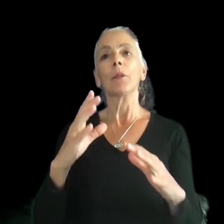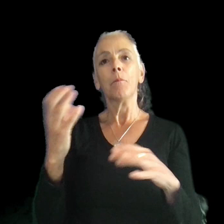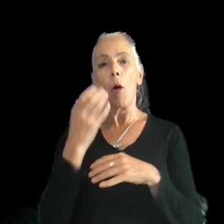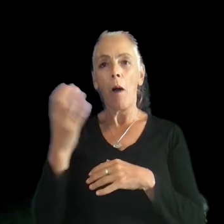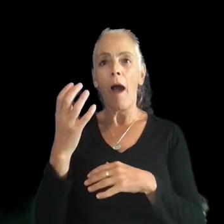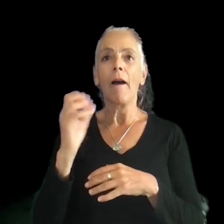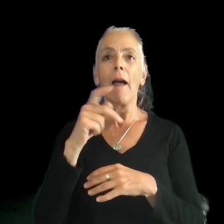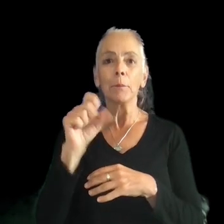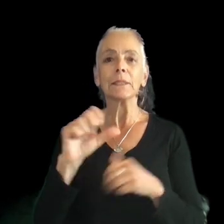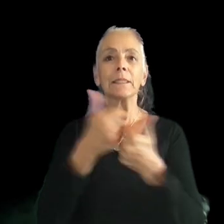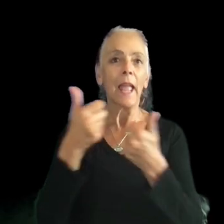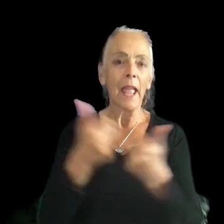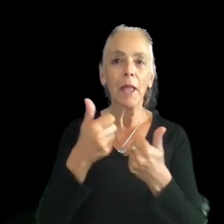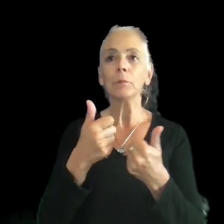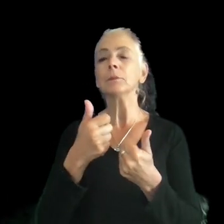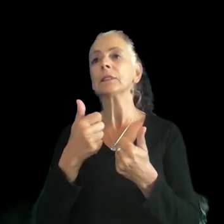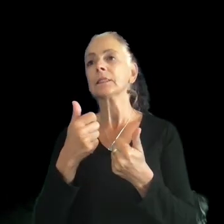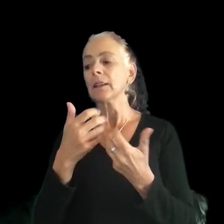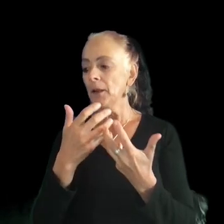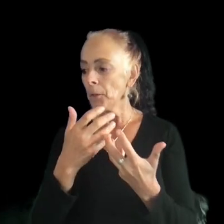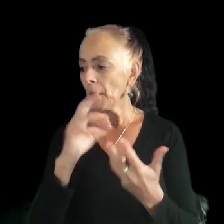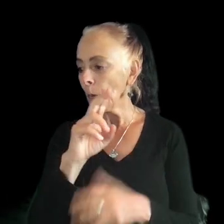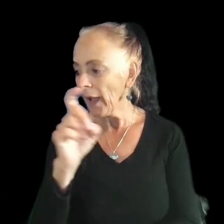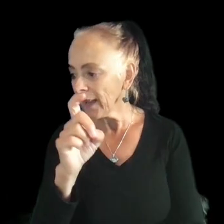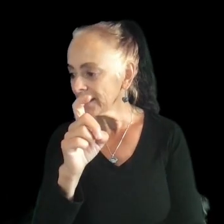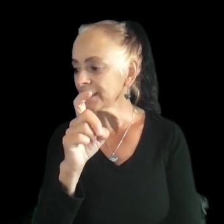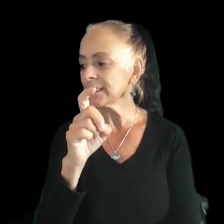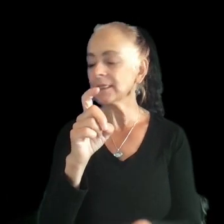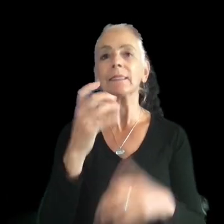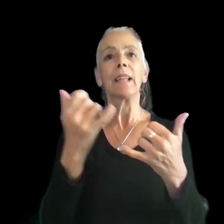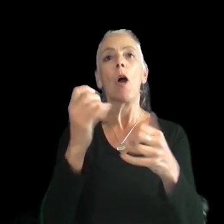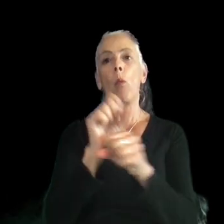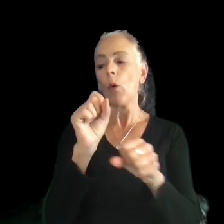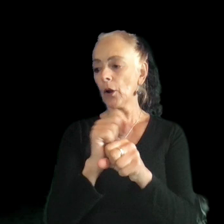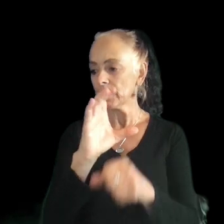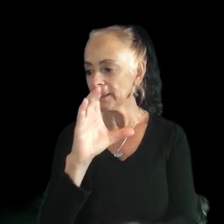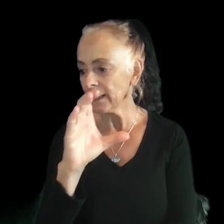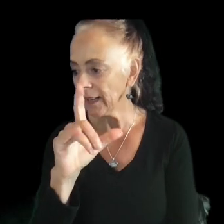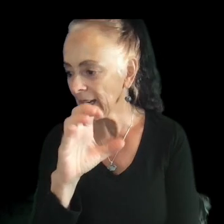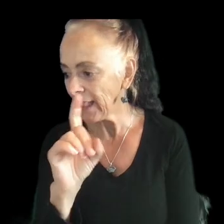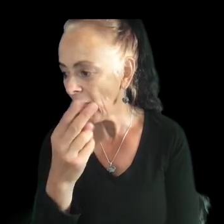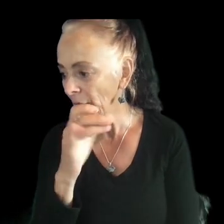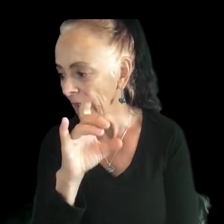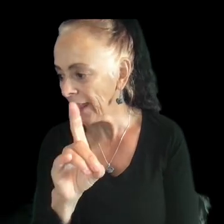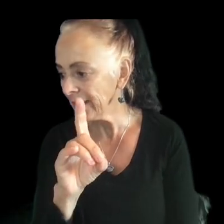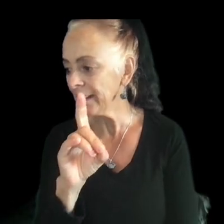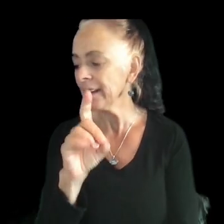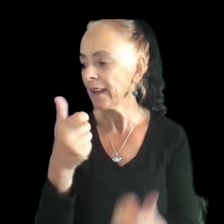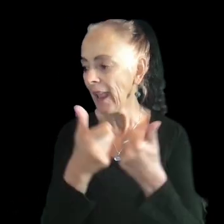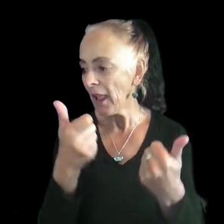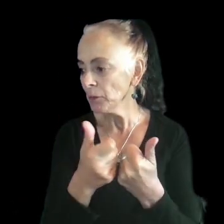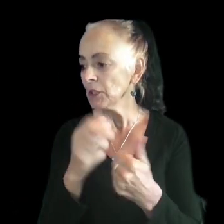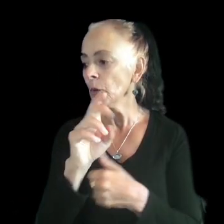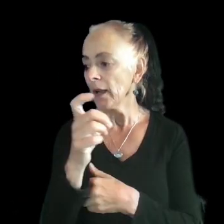visual design information architecture in ux currently is working at cloudhead games as ux ui designer and i'm awarding